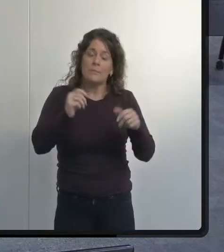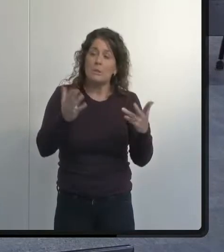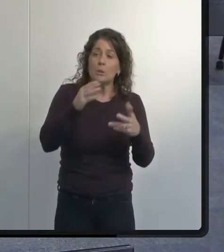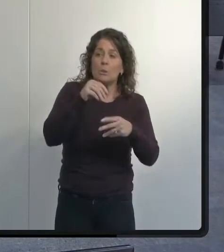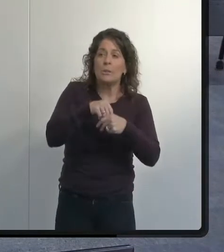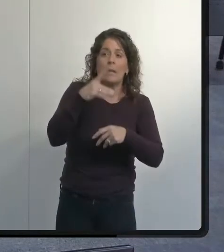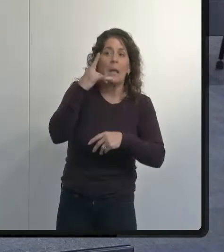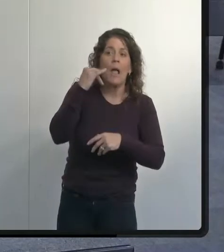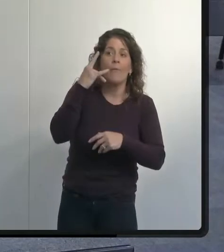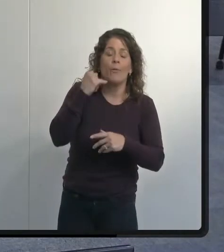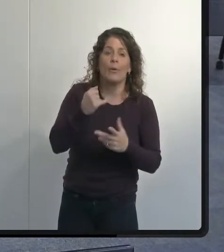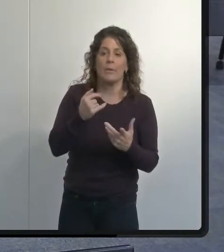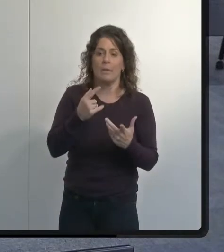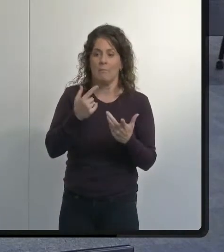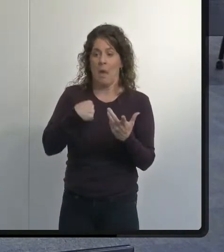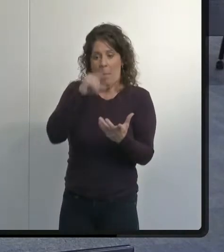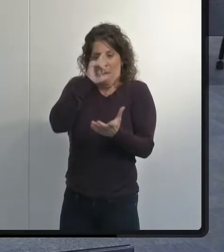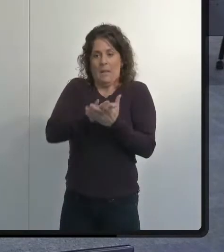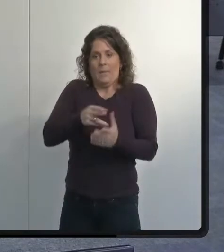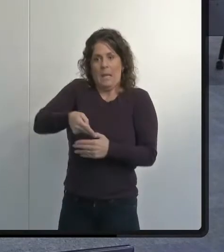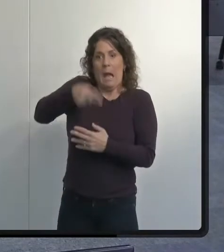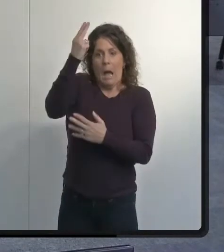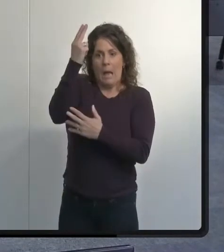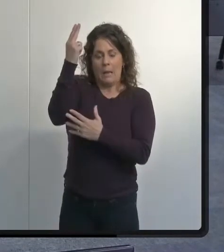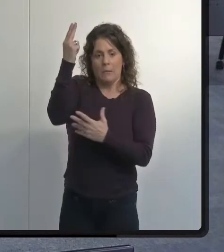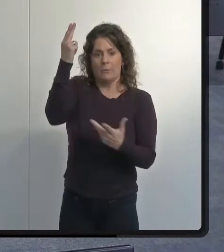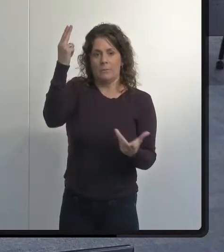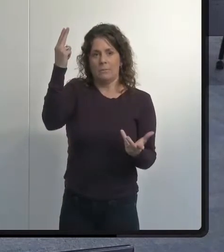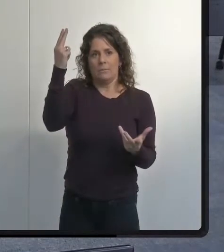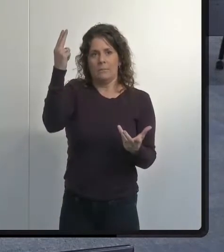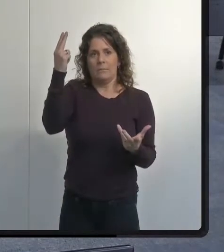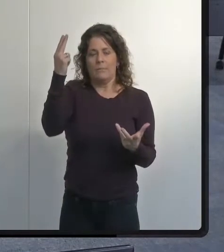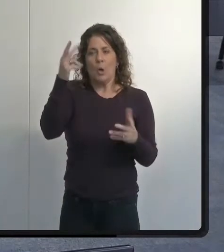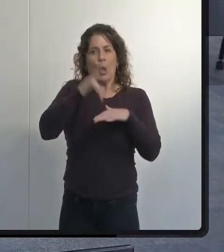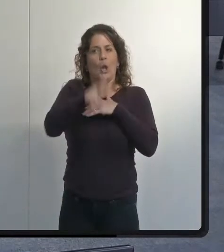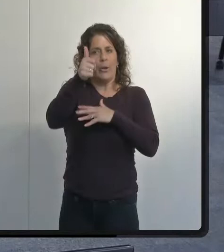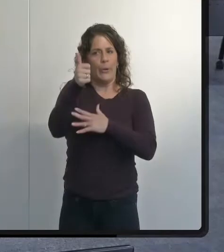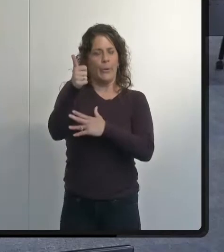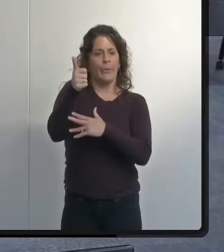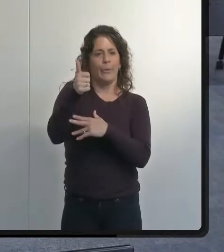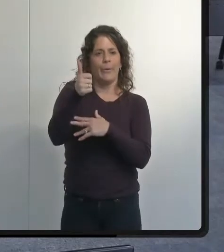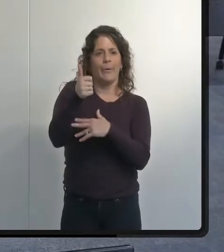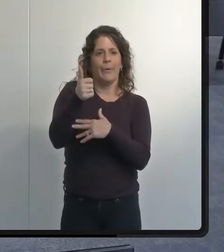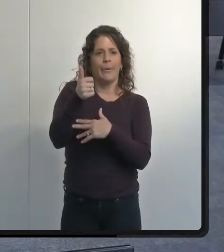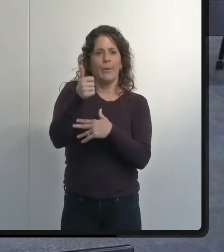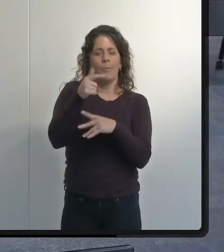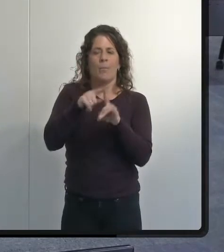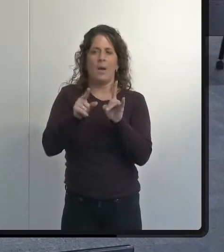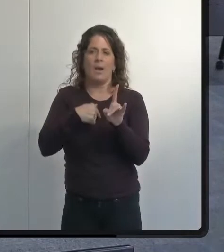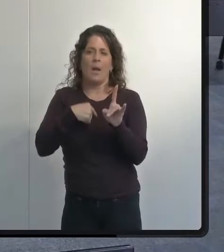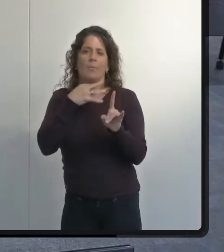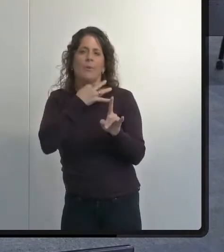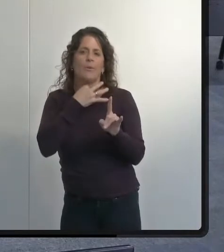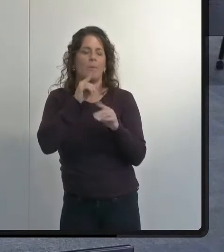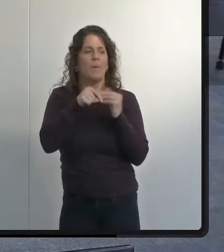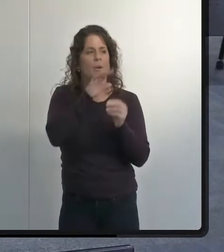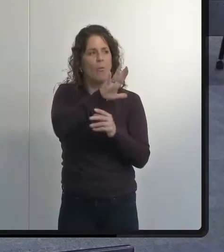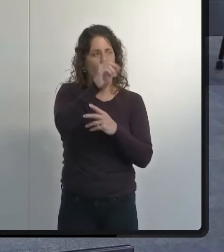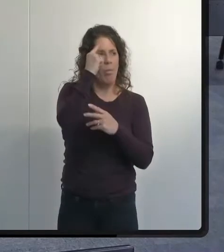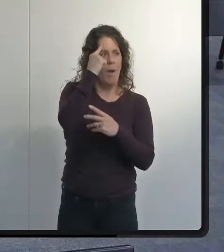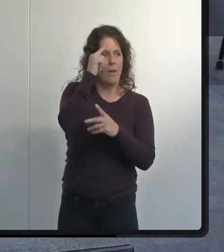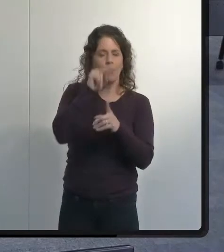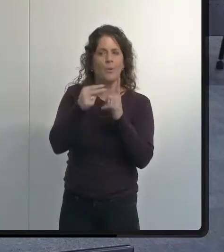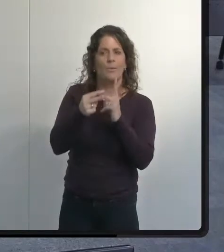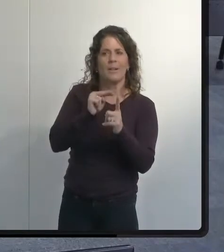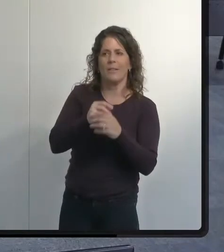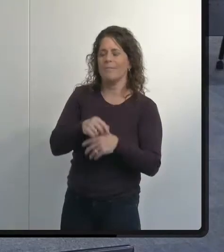California is high in my guesstimations. I just wanted to know if that was your thoughts as well.